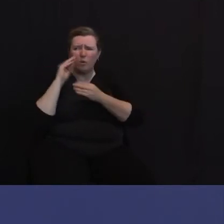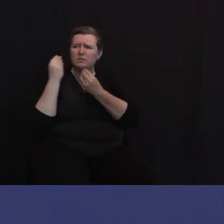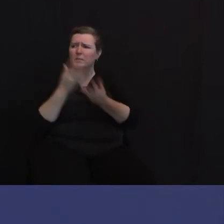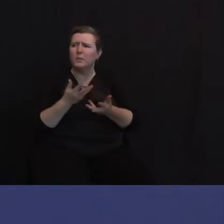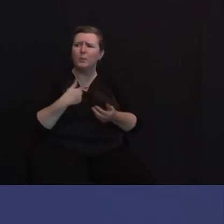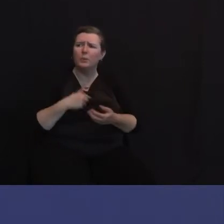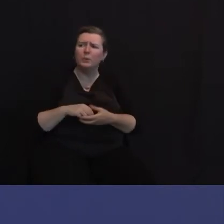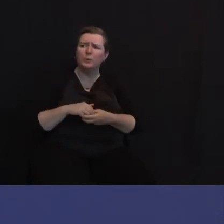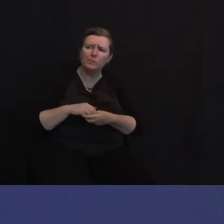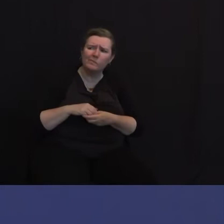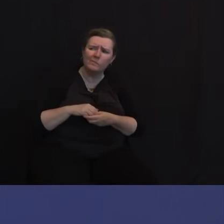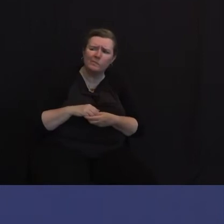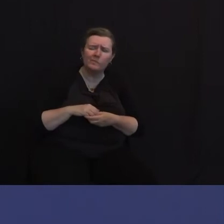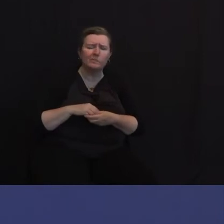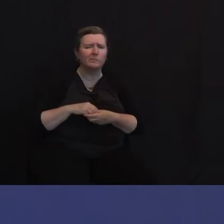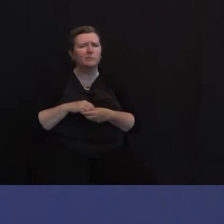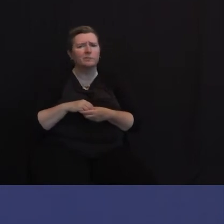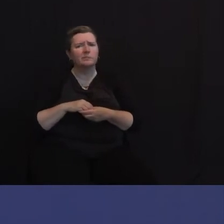back.